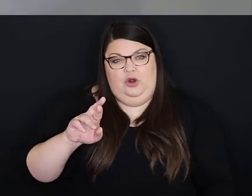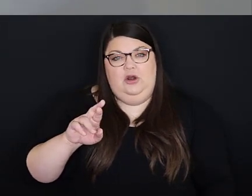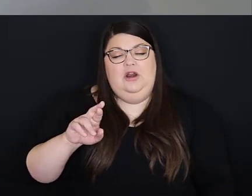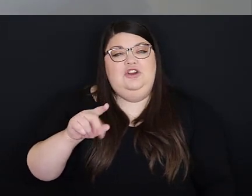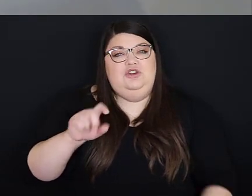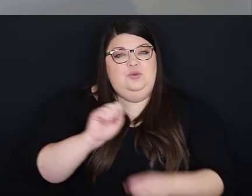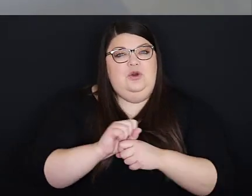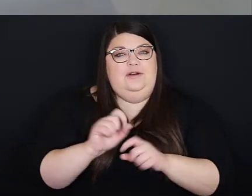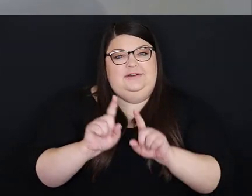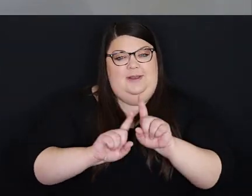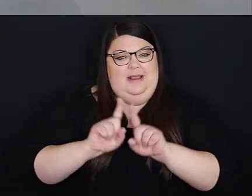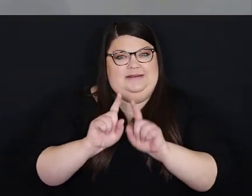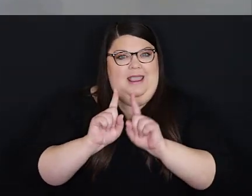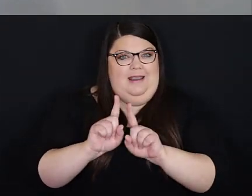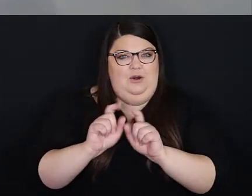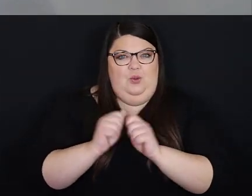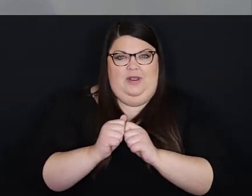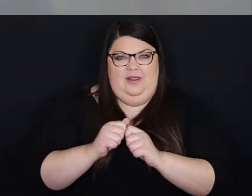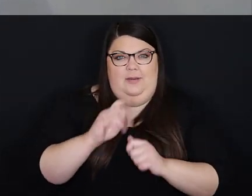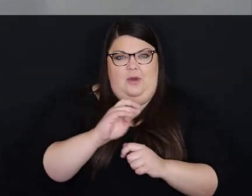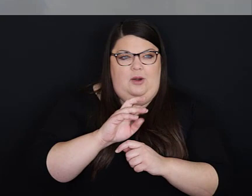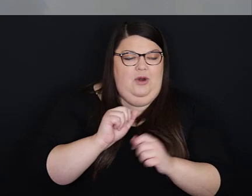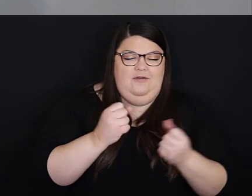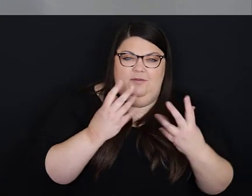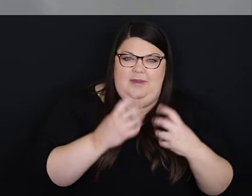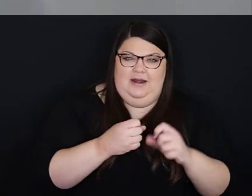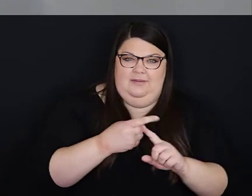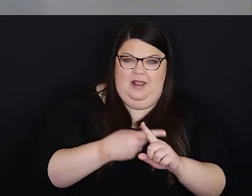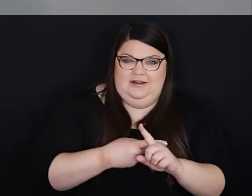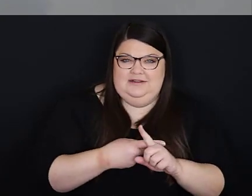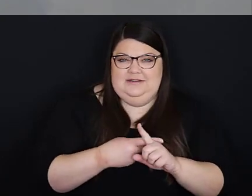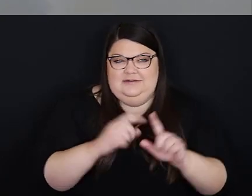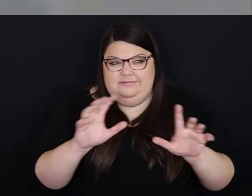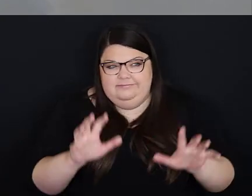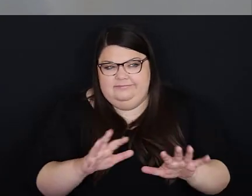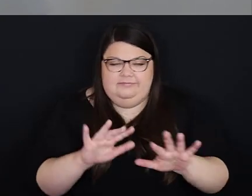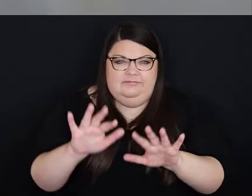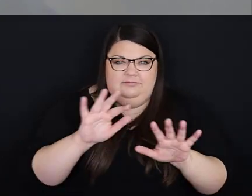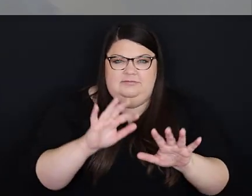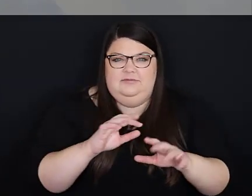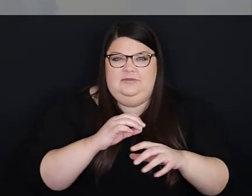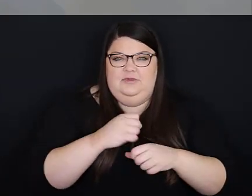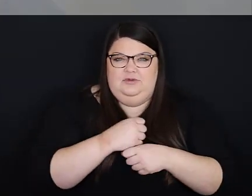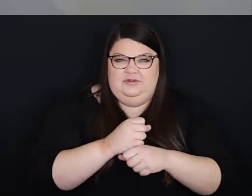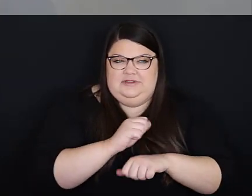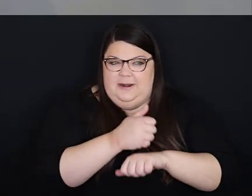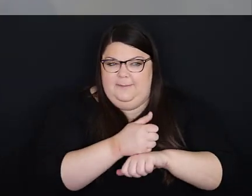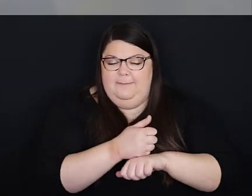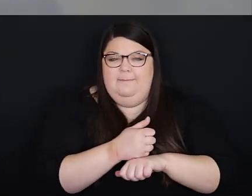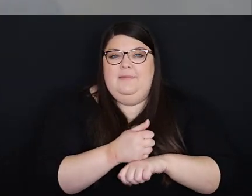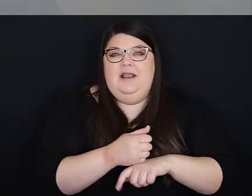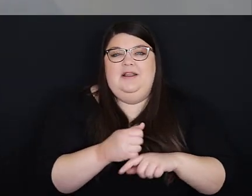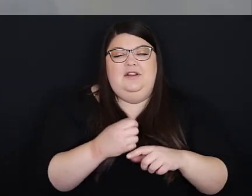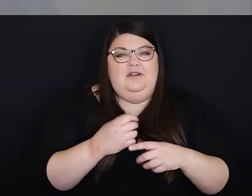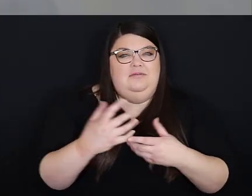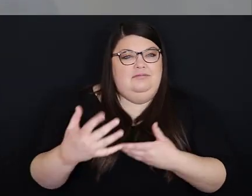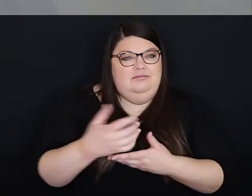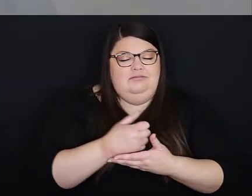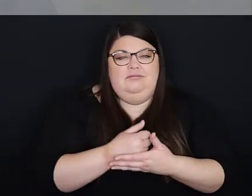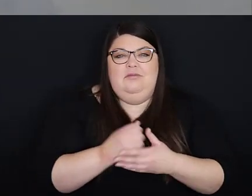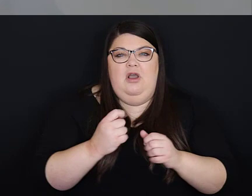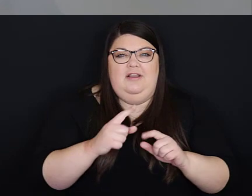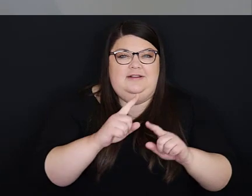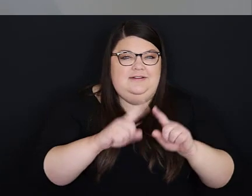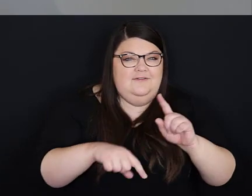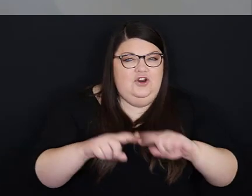many months, has just done an incredible job of bringing this very diverse, very eclectic practice